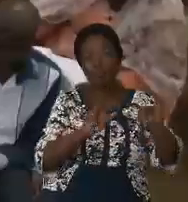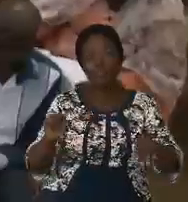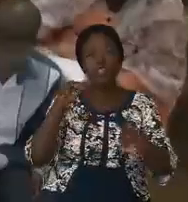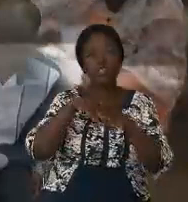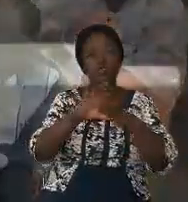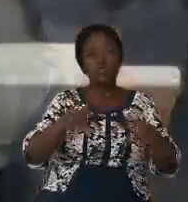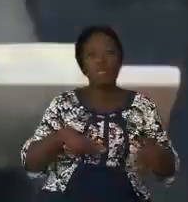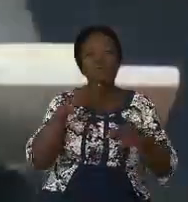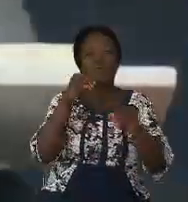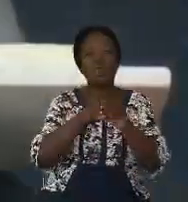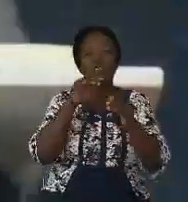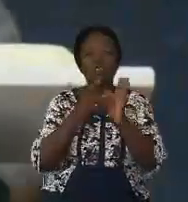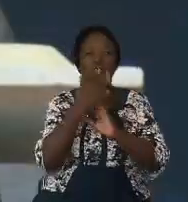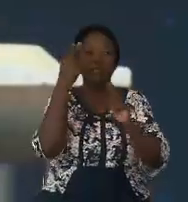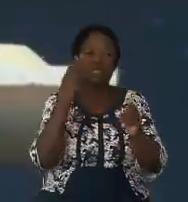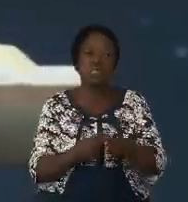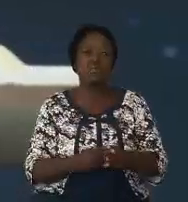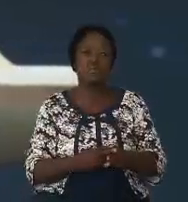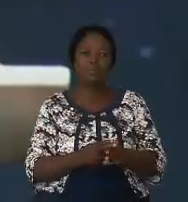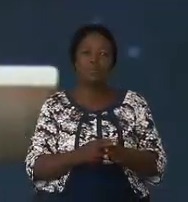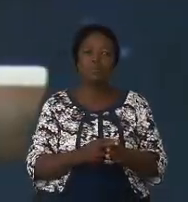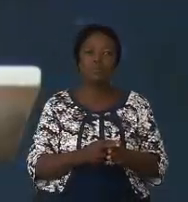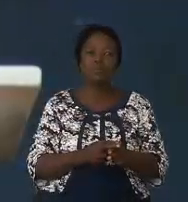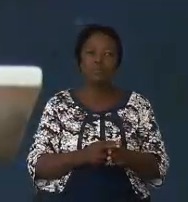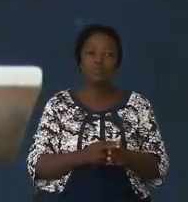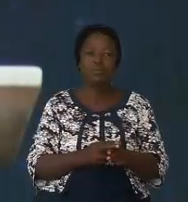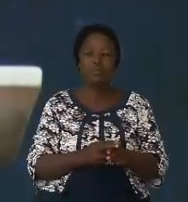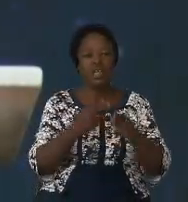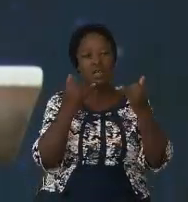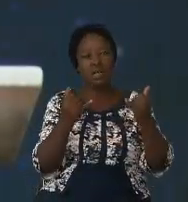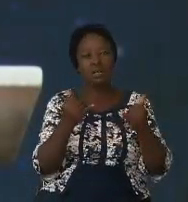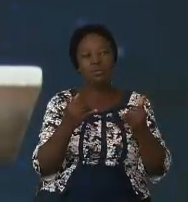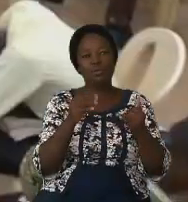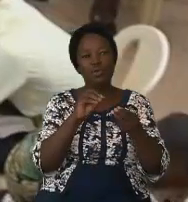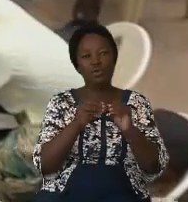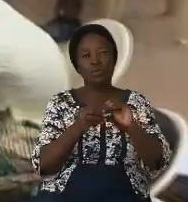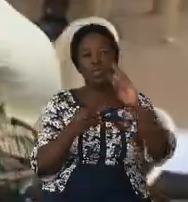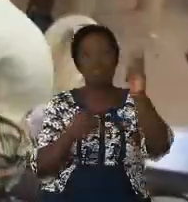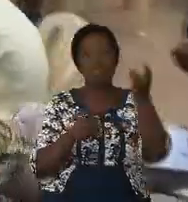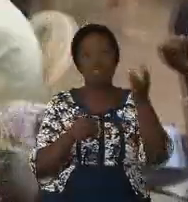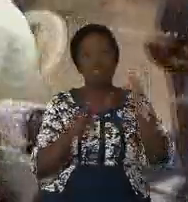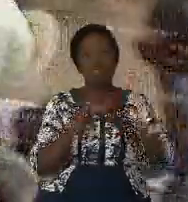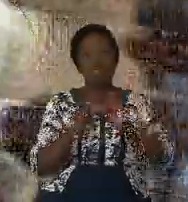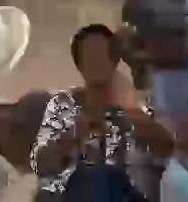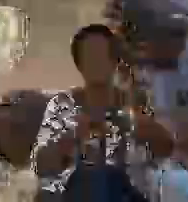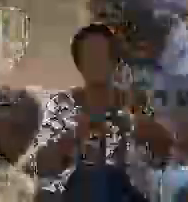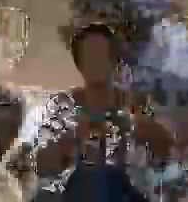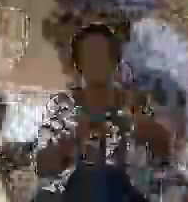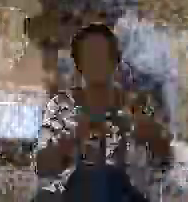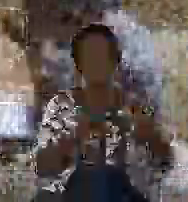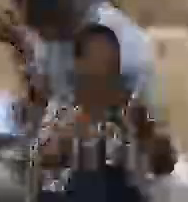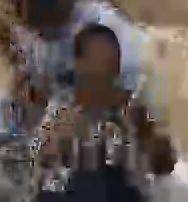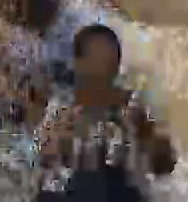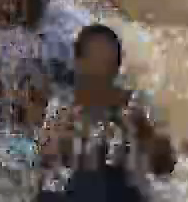of God will keep on flowing and flowing into your life in Jesus' name. I'm coming now